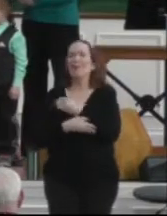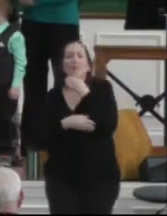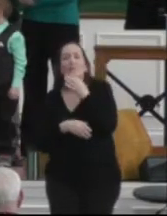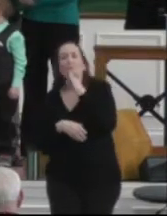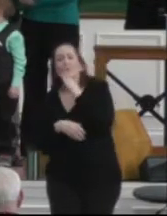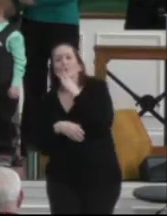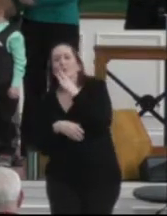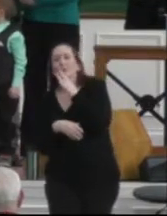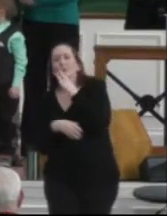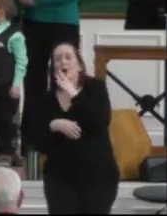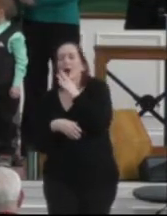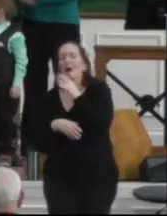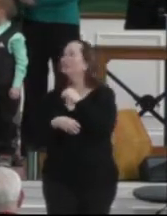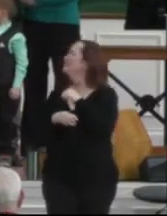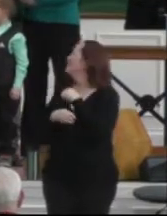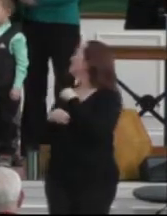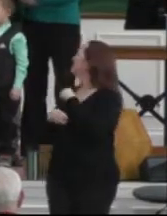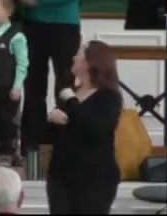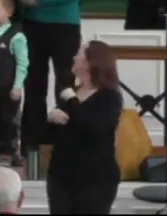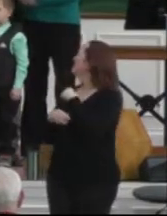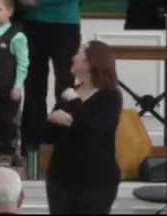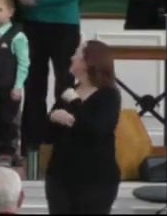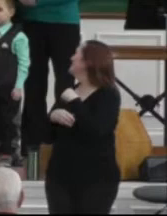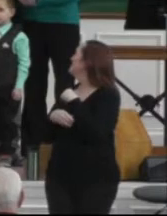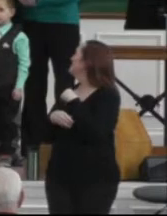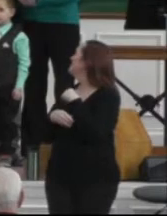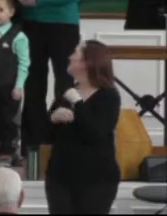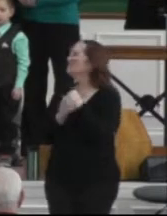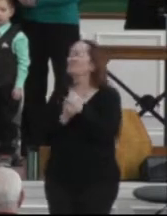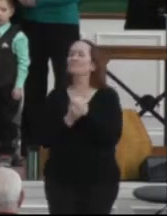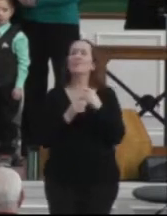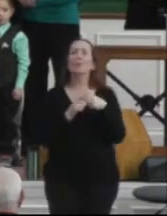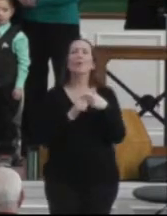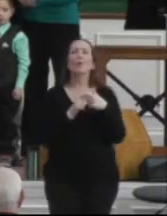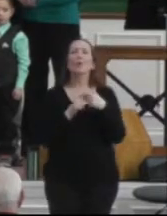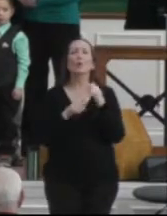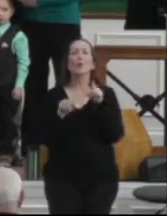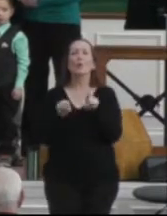He doesn't want to turn around and look out at everybody. And then we also